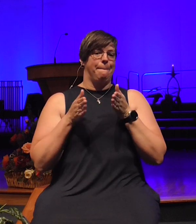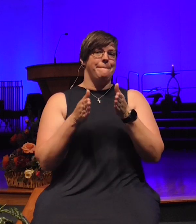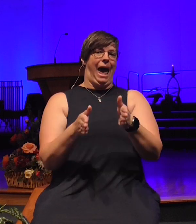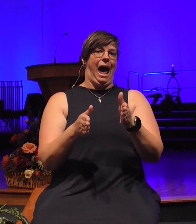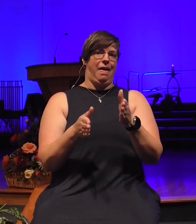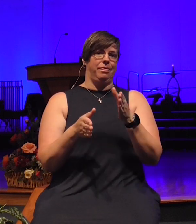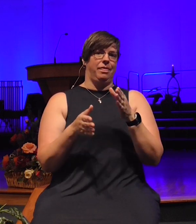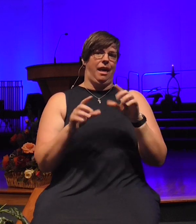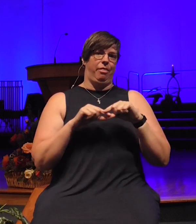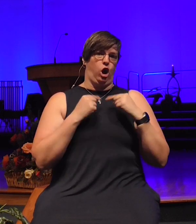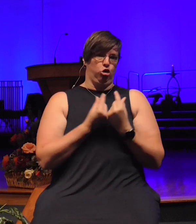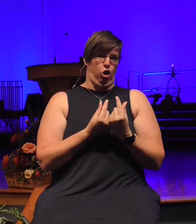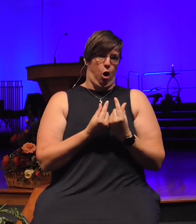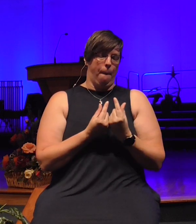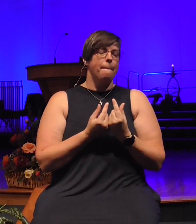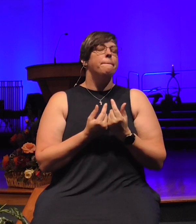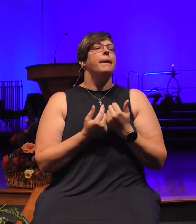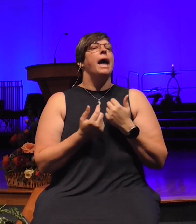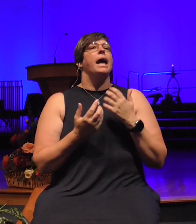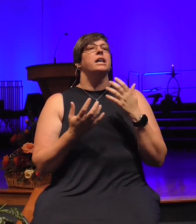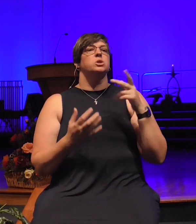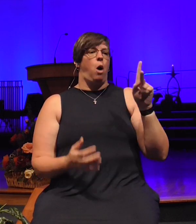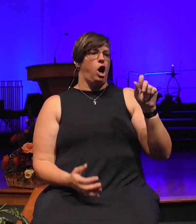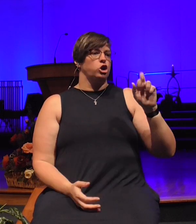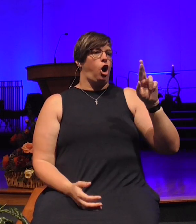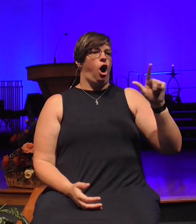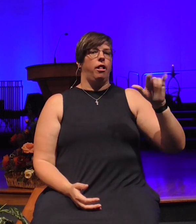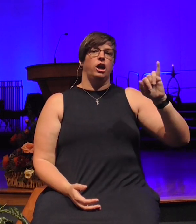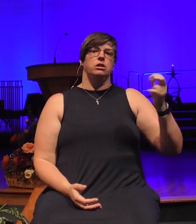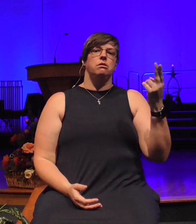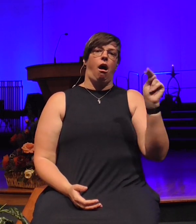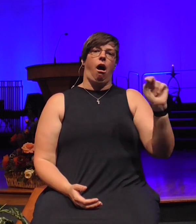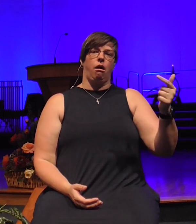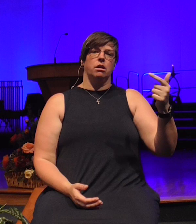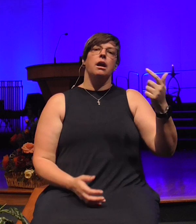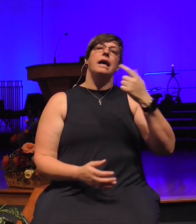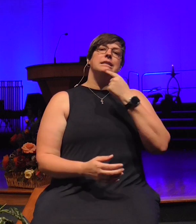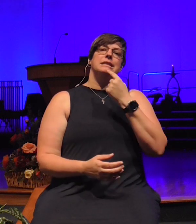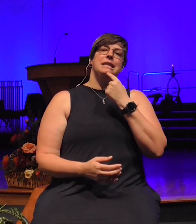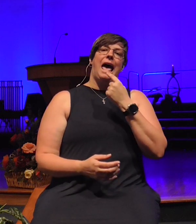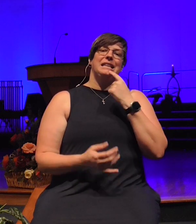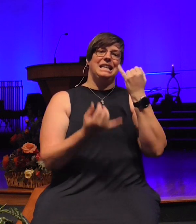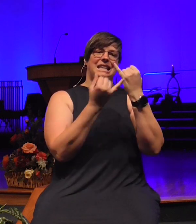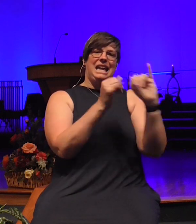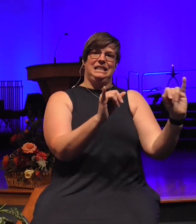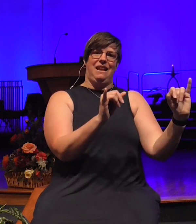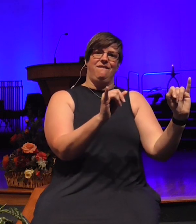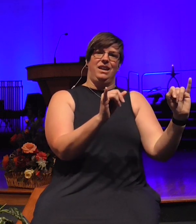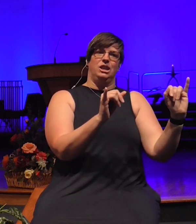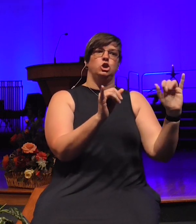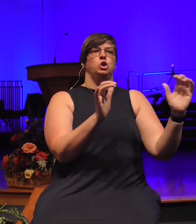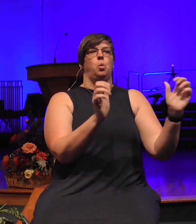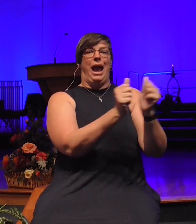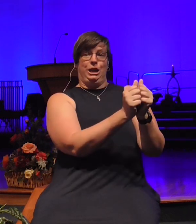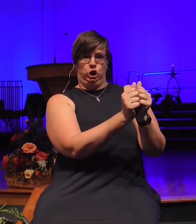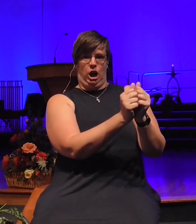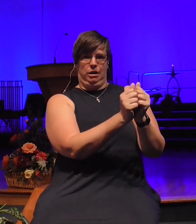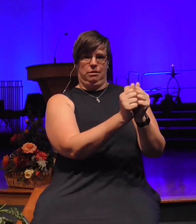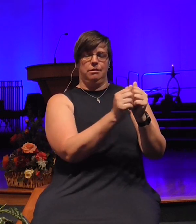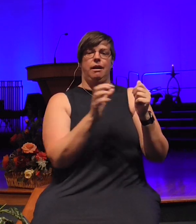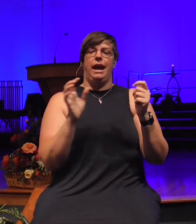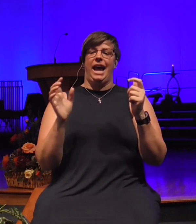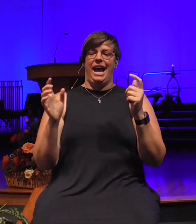through the Beatles is all about what Carl Jung referred to as individuation, the joining of